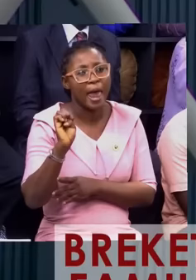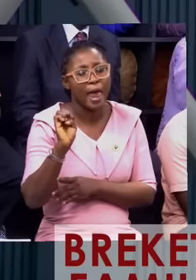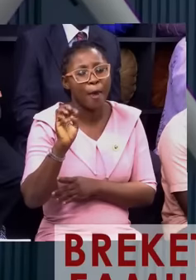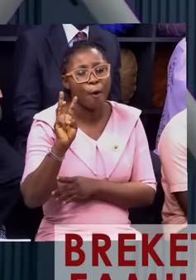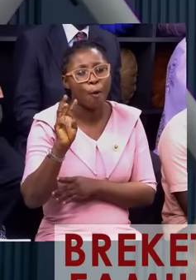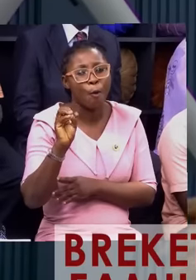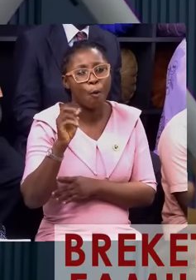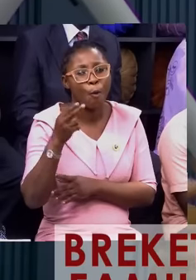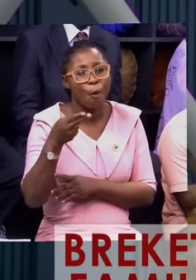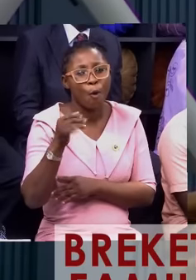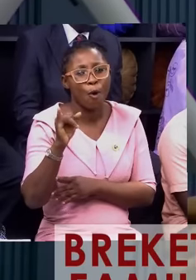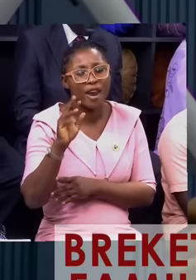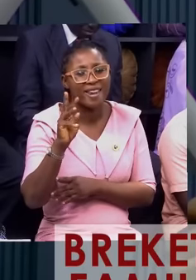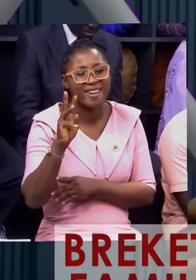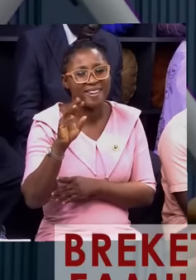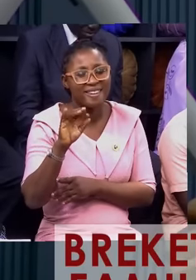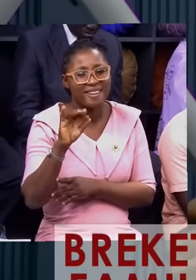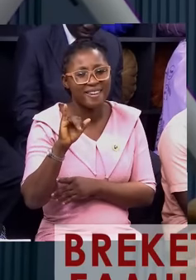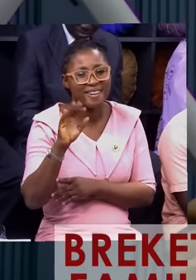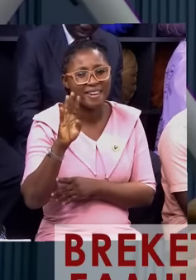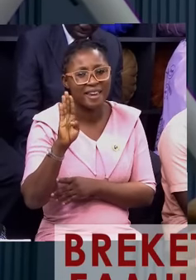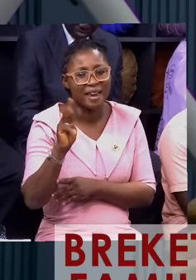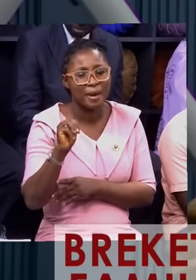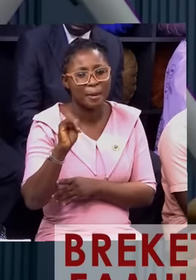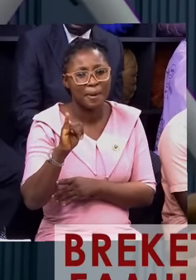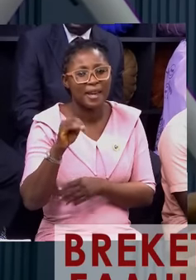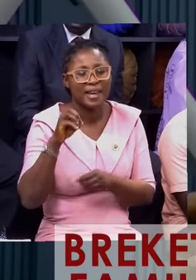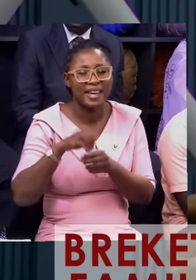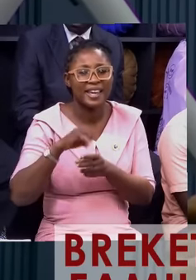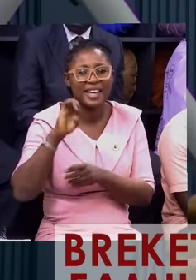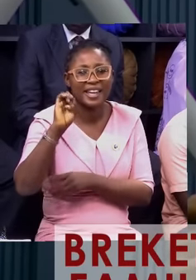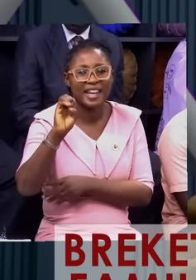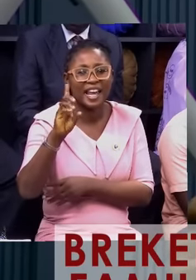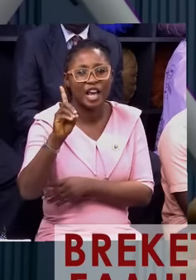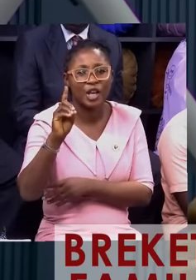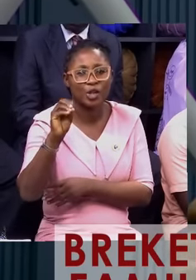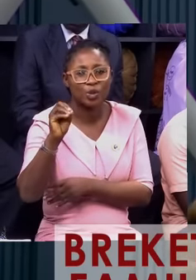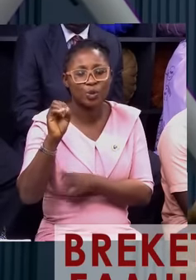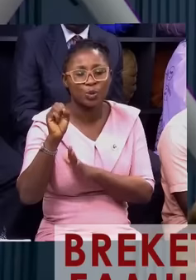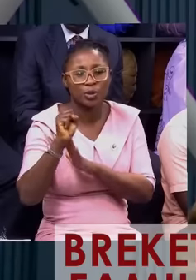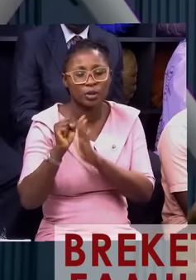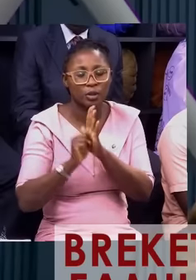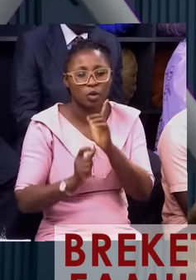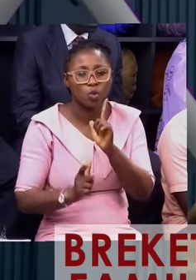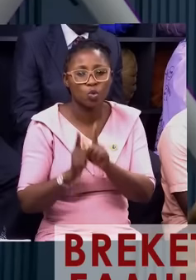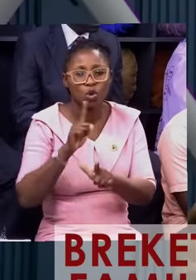community which state yes in state which local